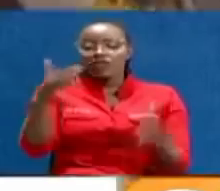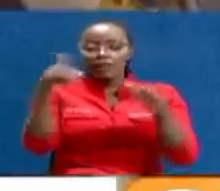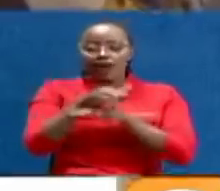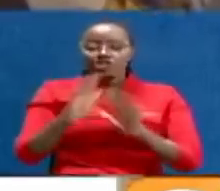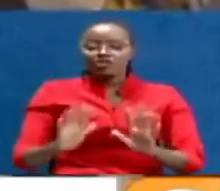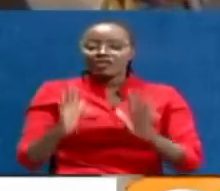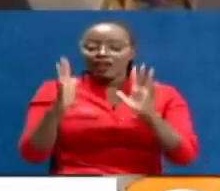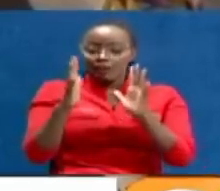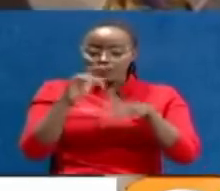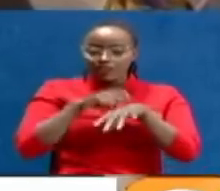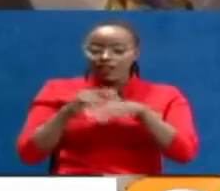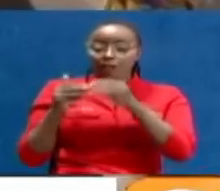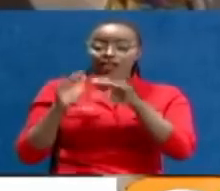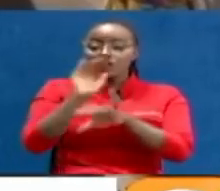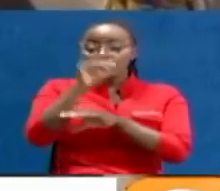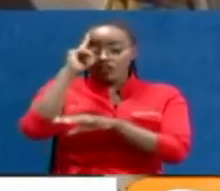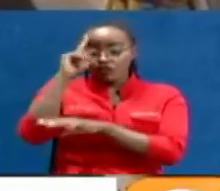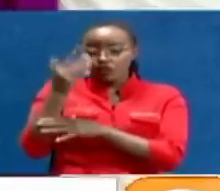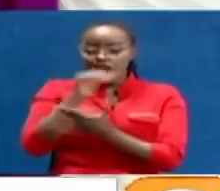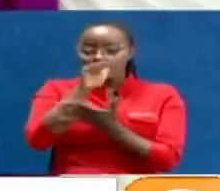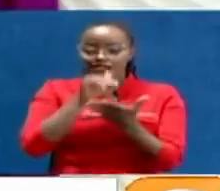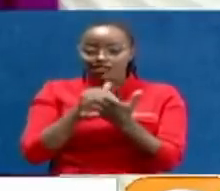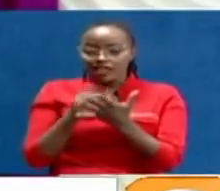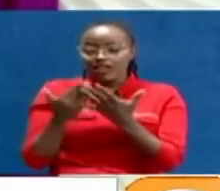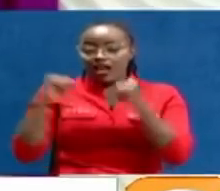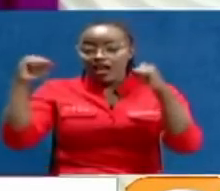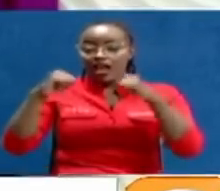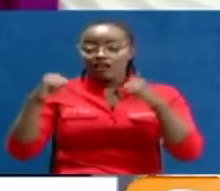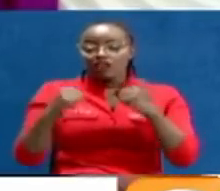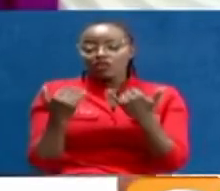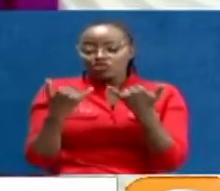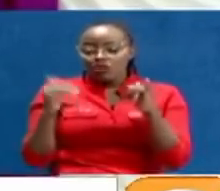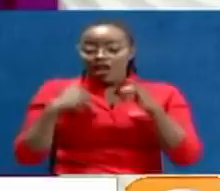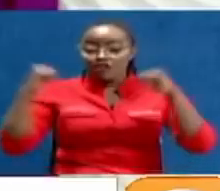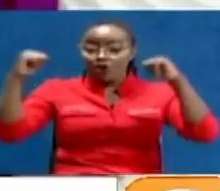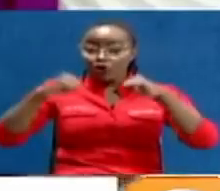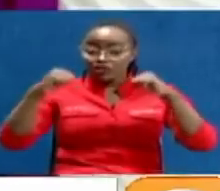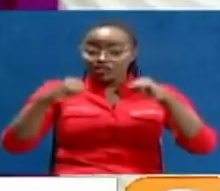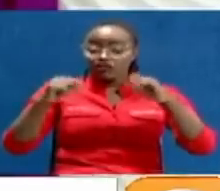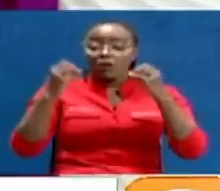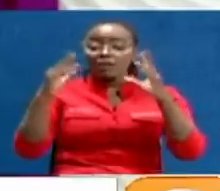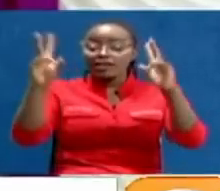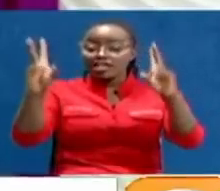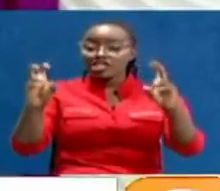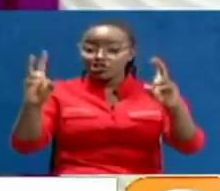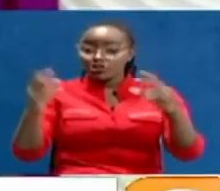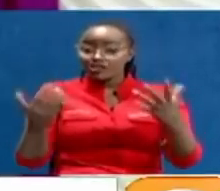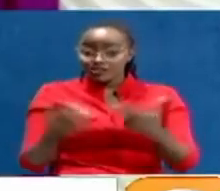burial ceremony as leaders called for a middle ground. Let us build consensus on many issues.